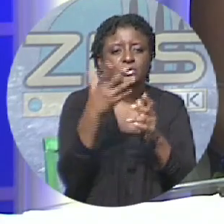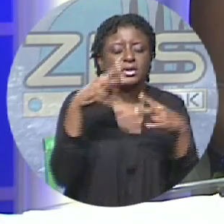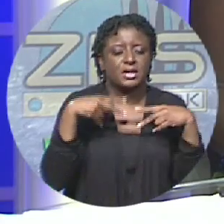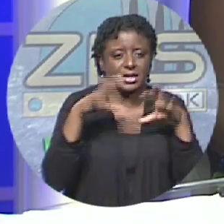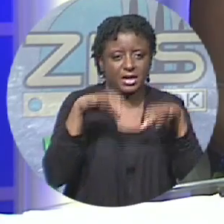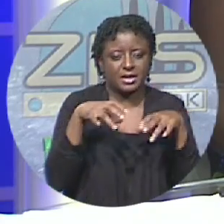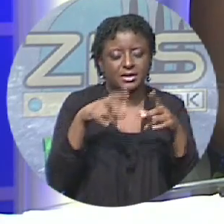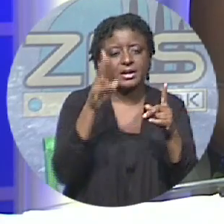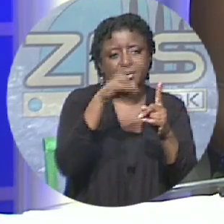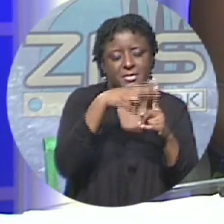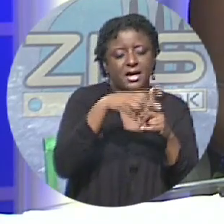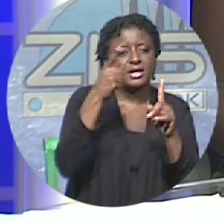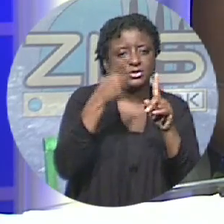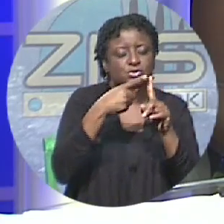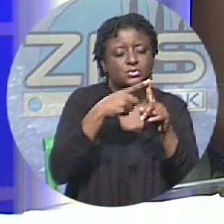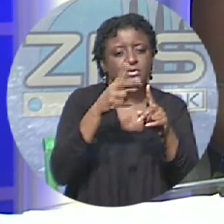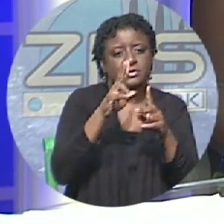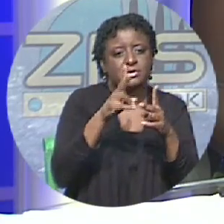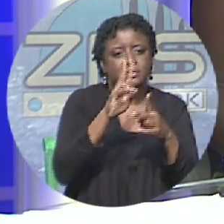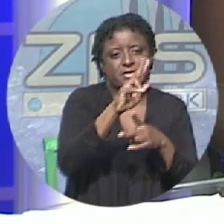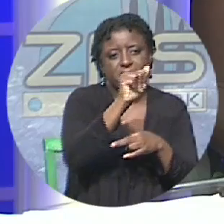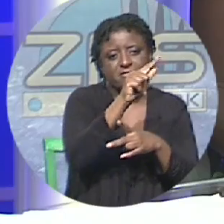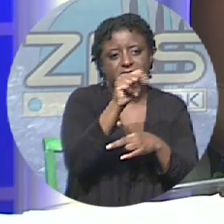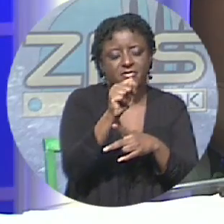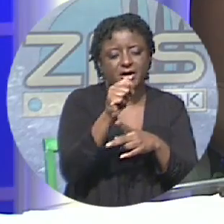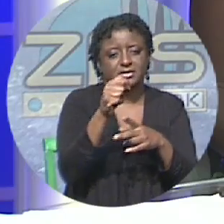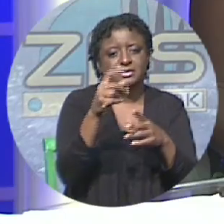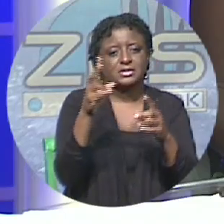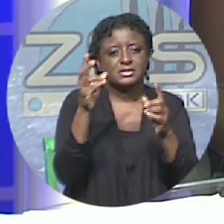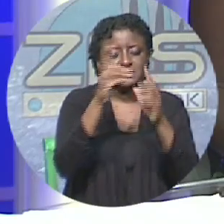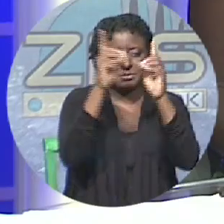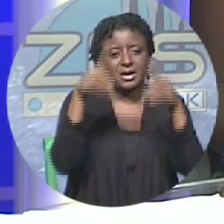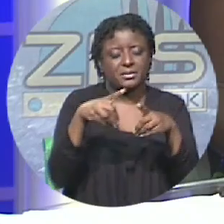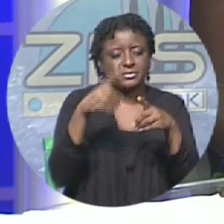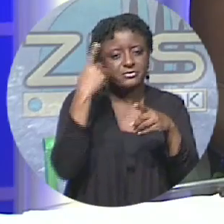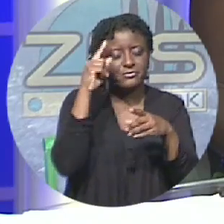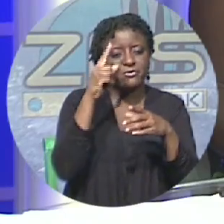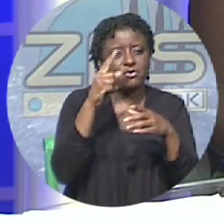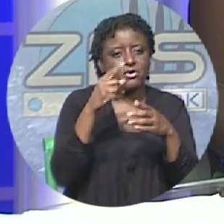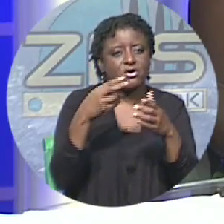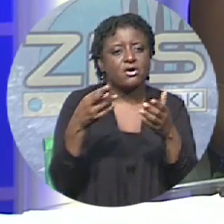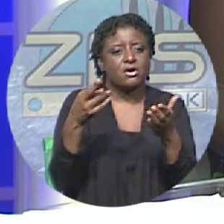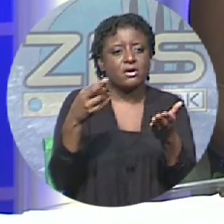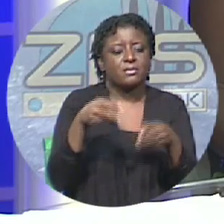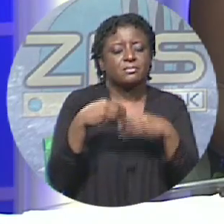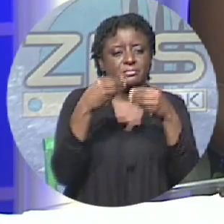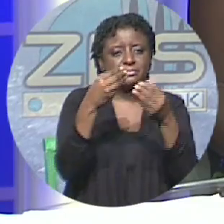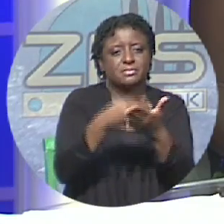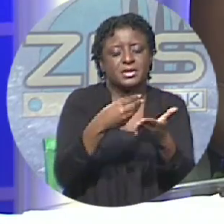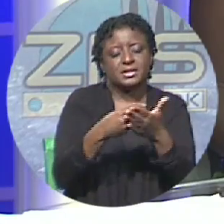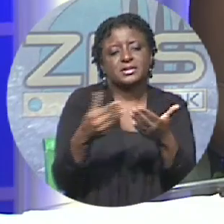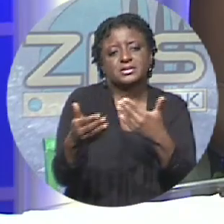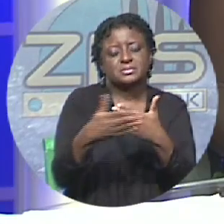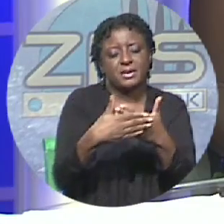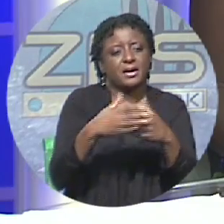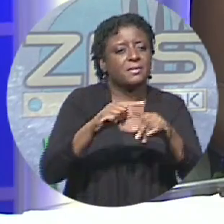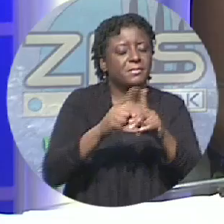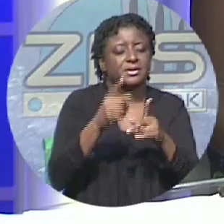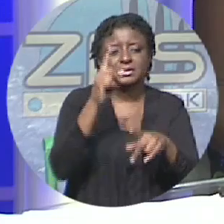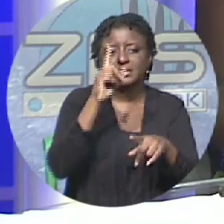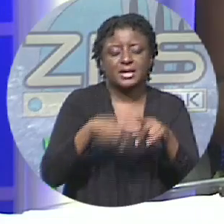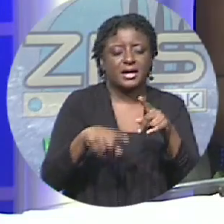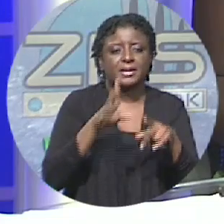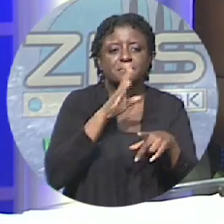VAT department for refunds. However, those refunds cannot be provided to private individuals for goods donated to